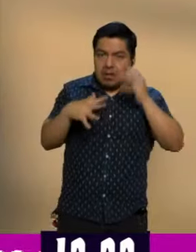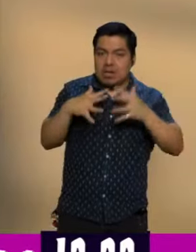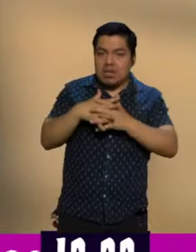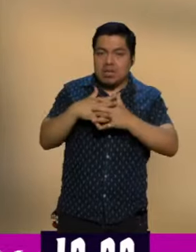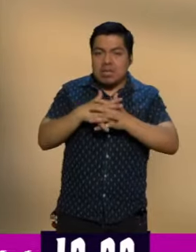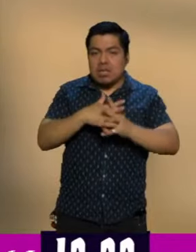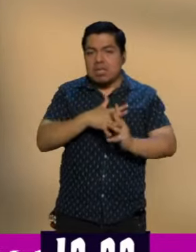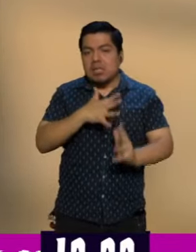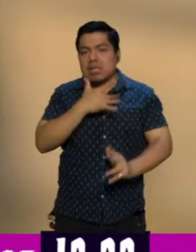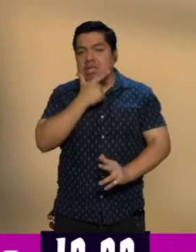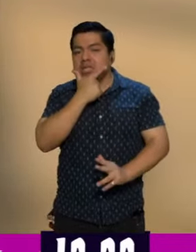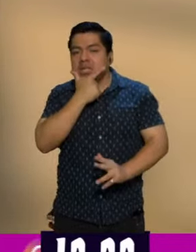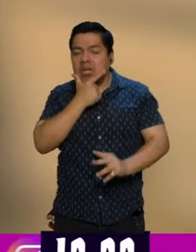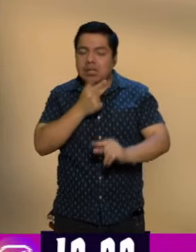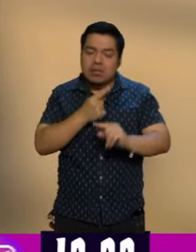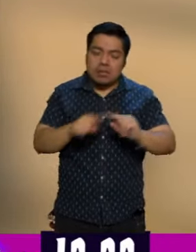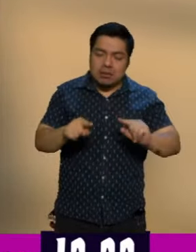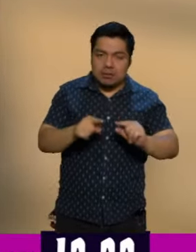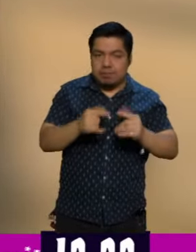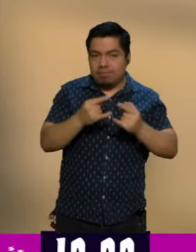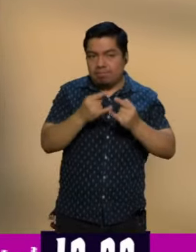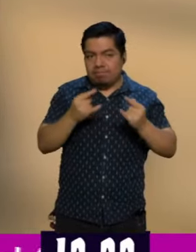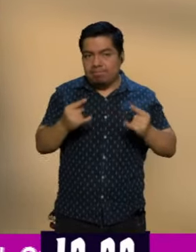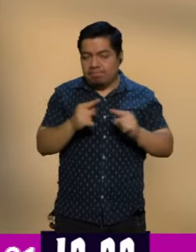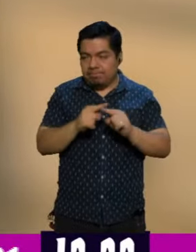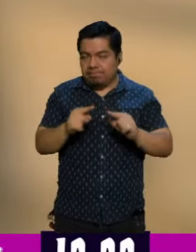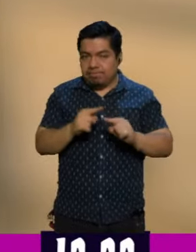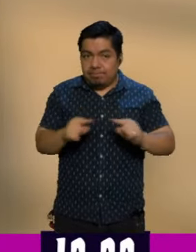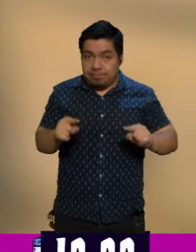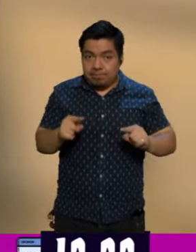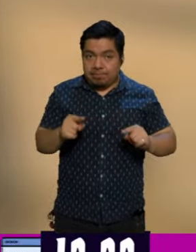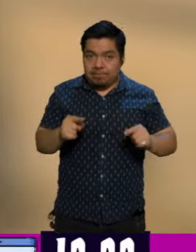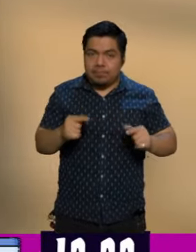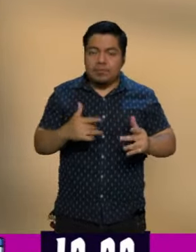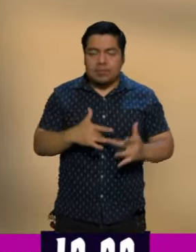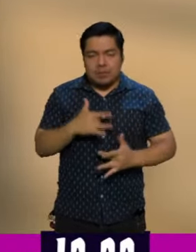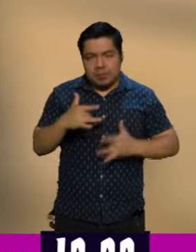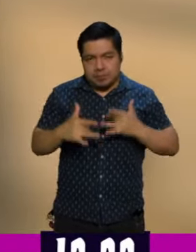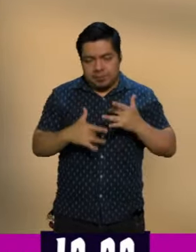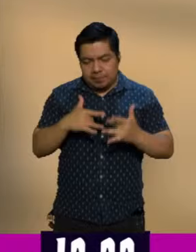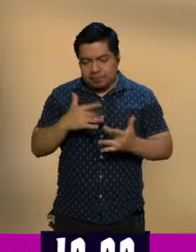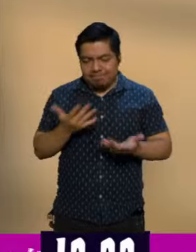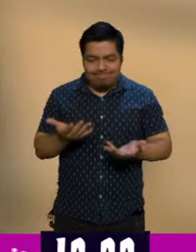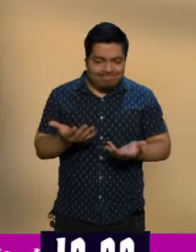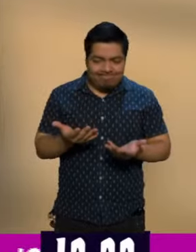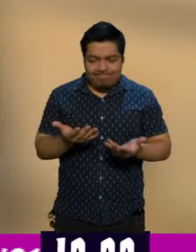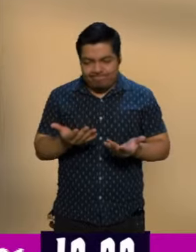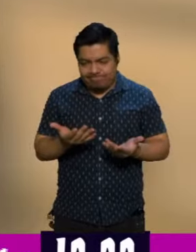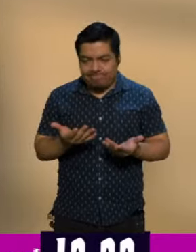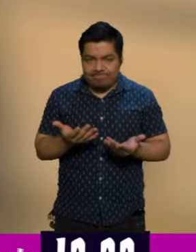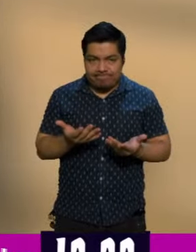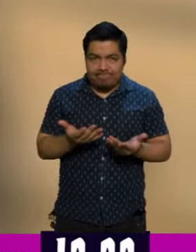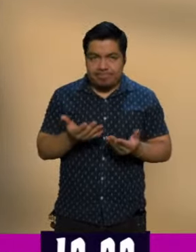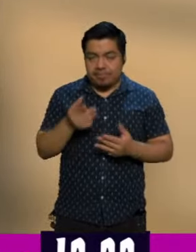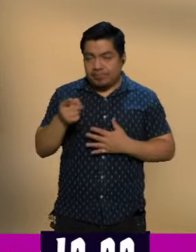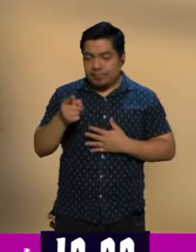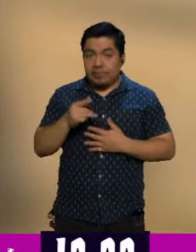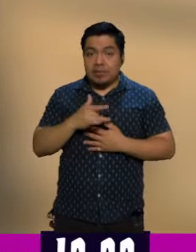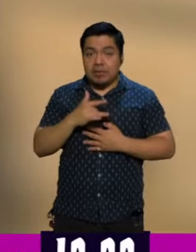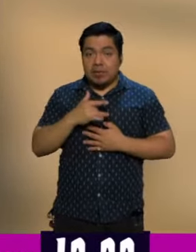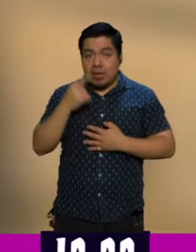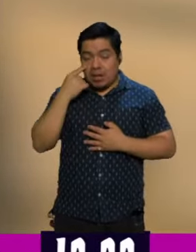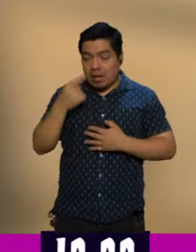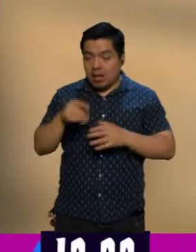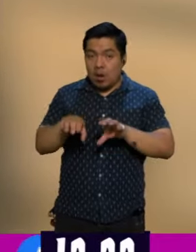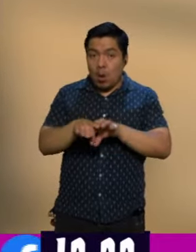it would have been a different story. So the areas that I guess I feel that you add your sense is